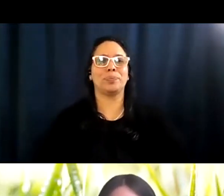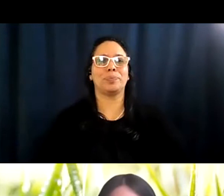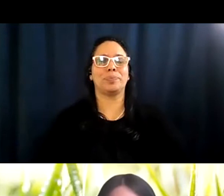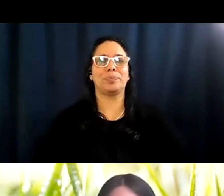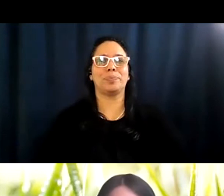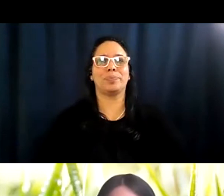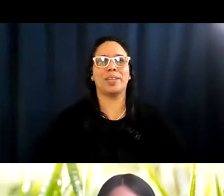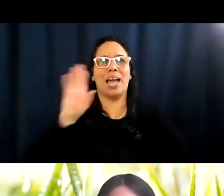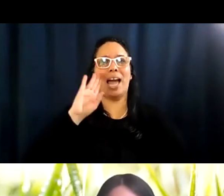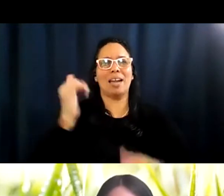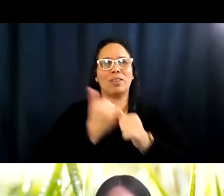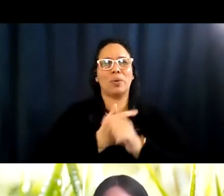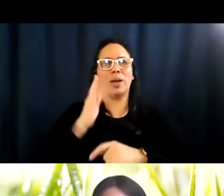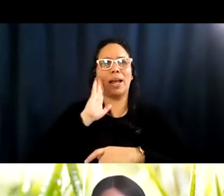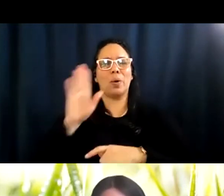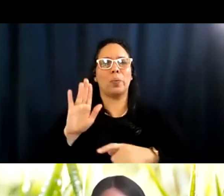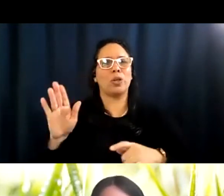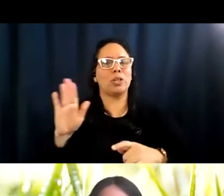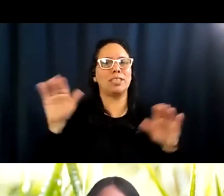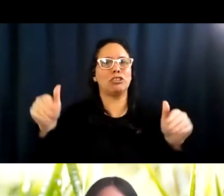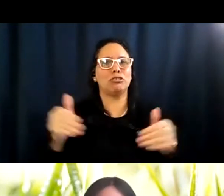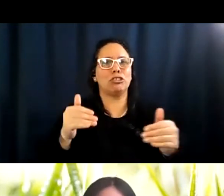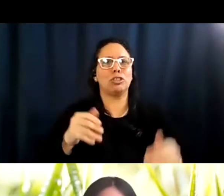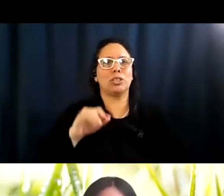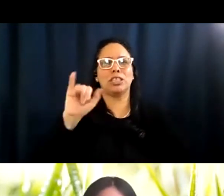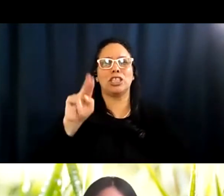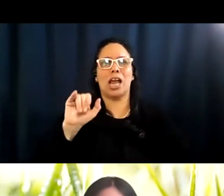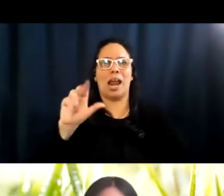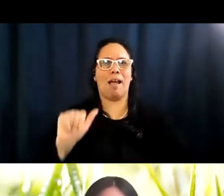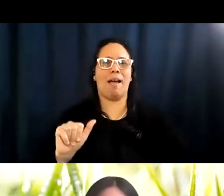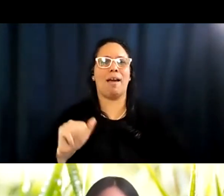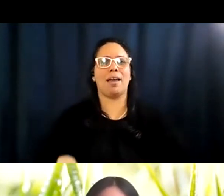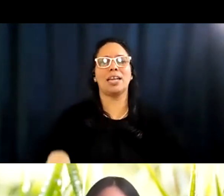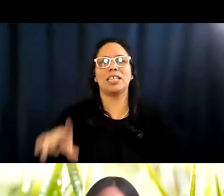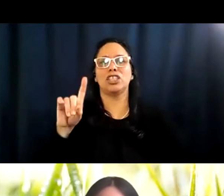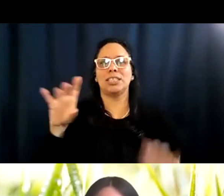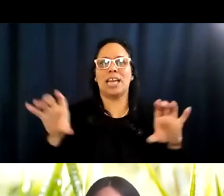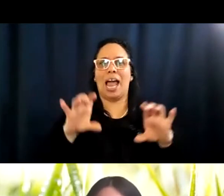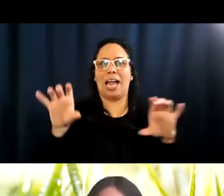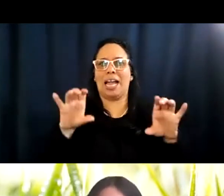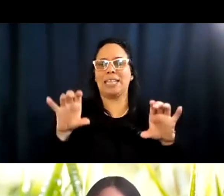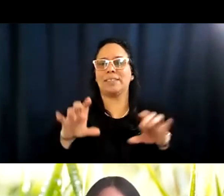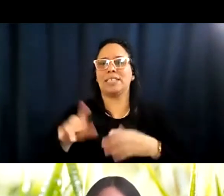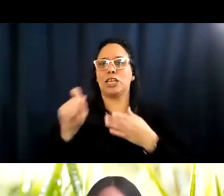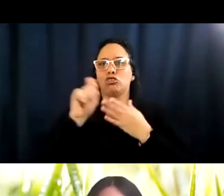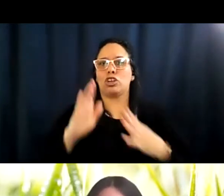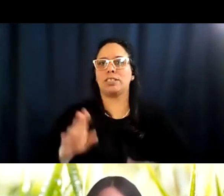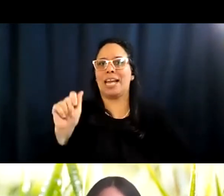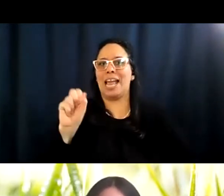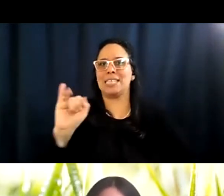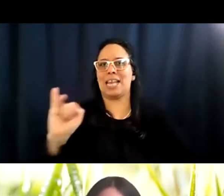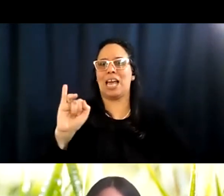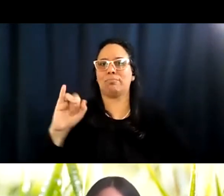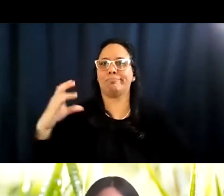Hi, everyone. Today, I'll be introducing Janica. Janica is a queer Panay activist and journalist who serves as ASI's Chief Inclusion and